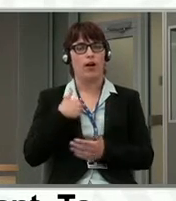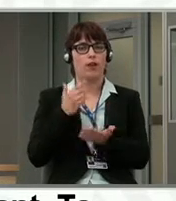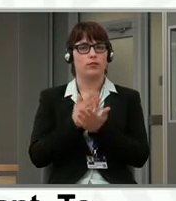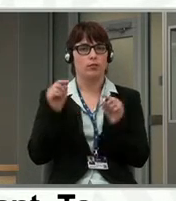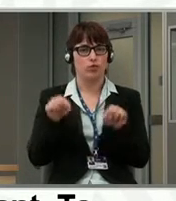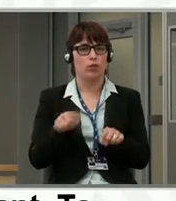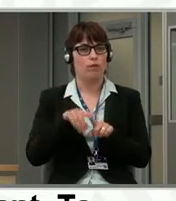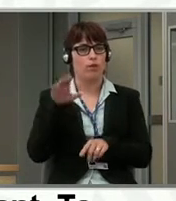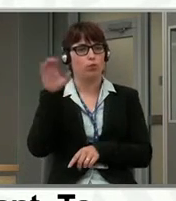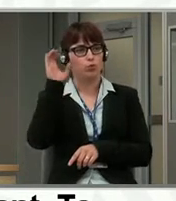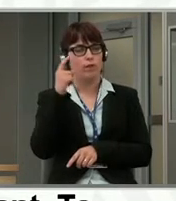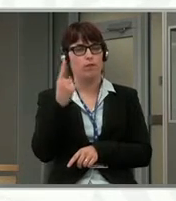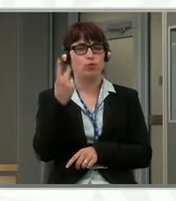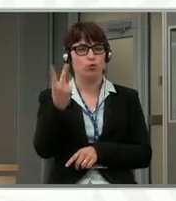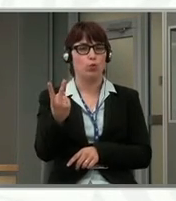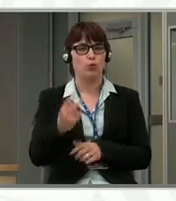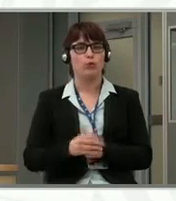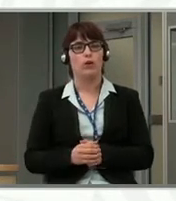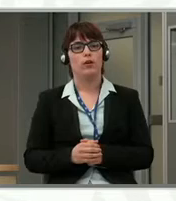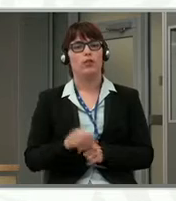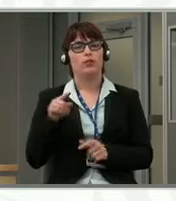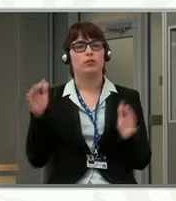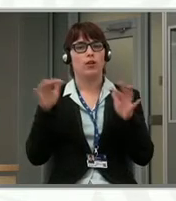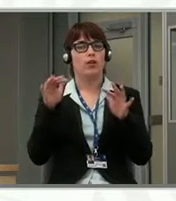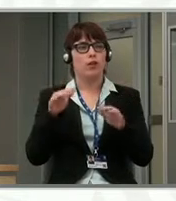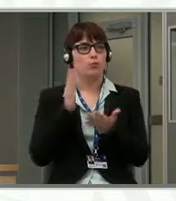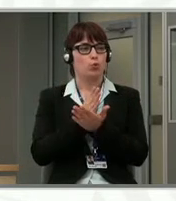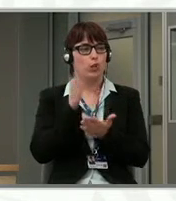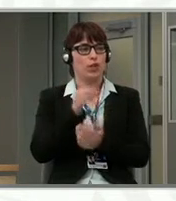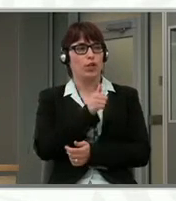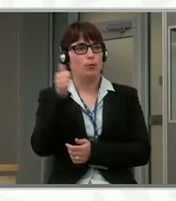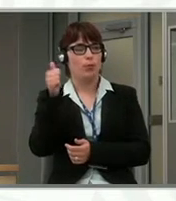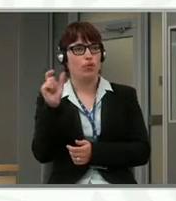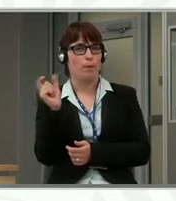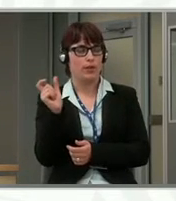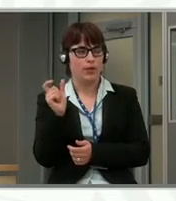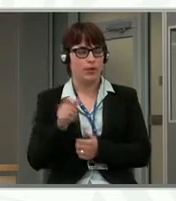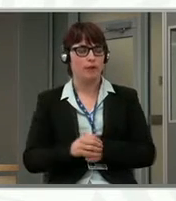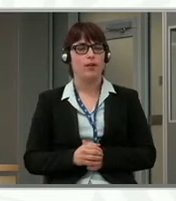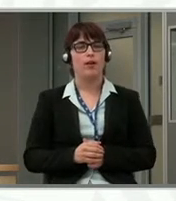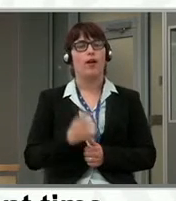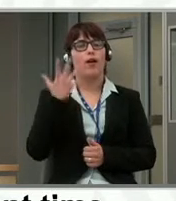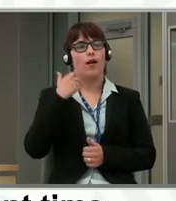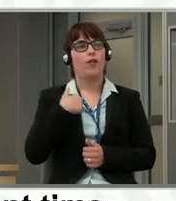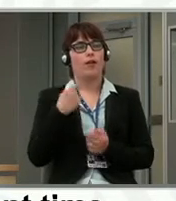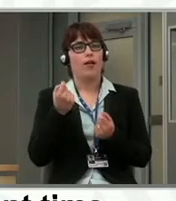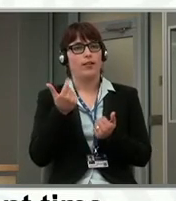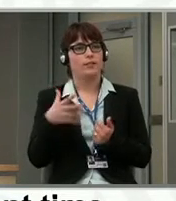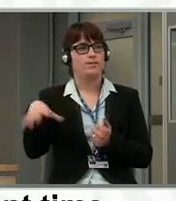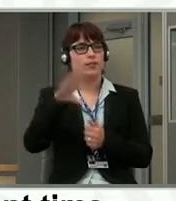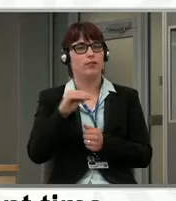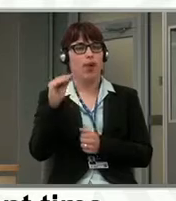This meeting comes at a very important time when almost every member state of the EU has ratified the